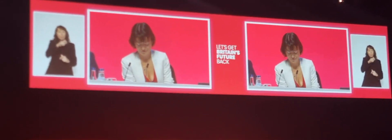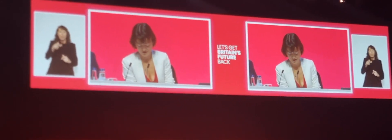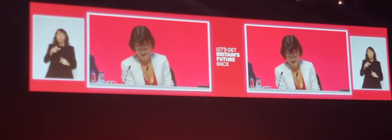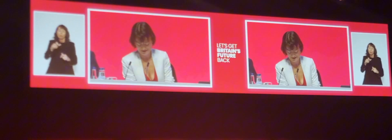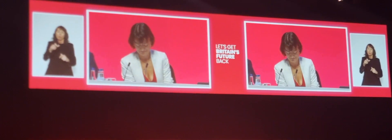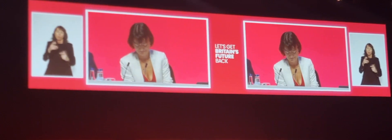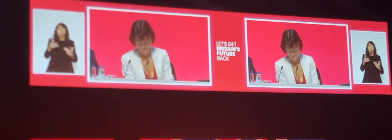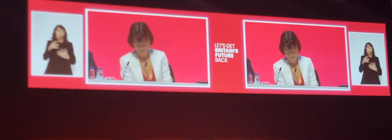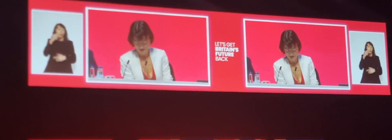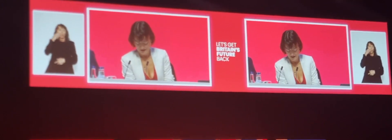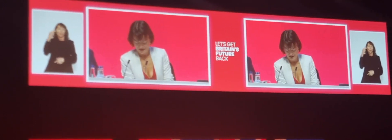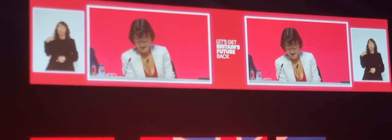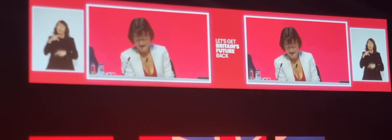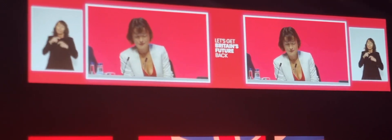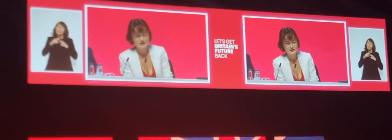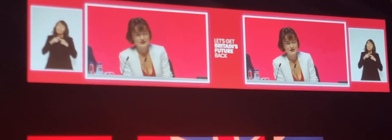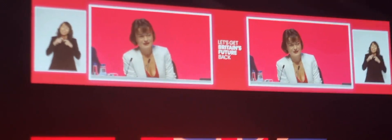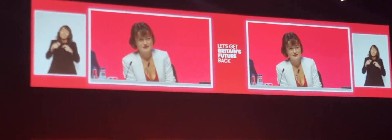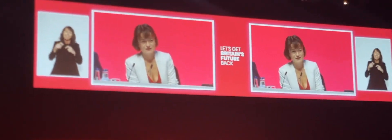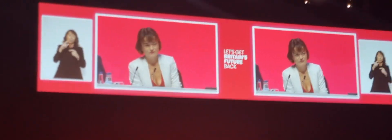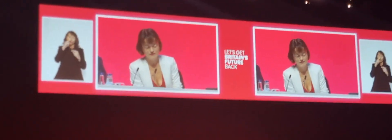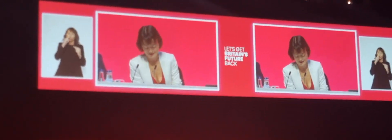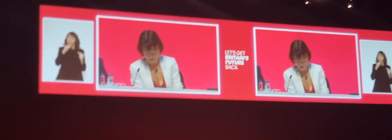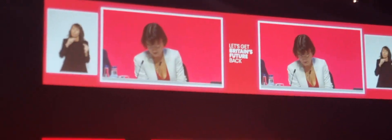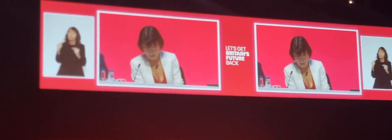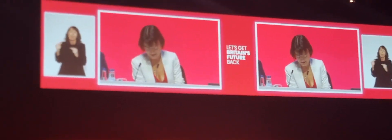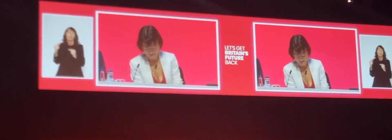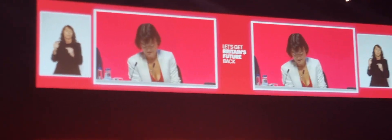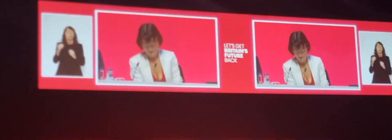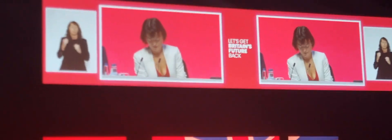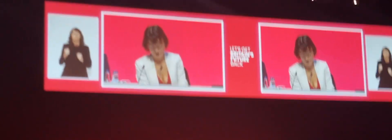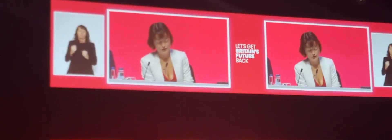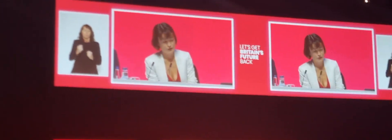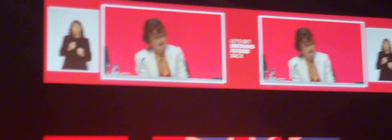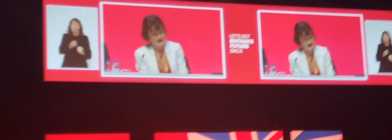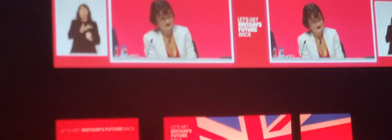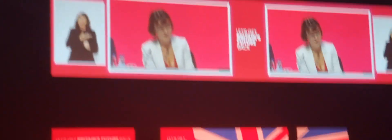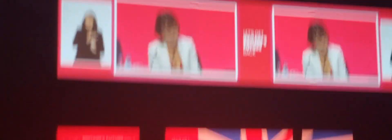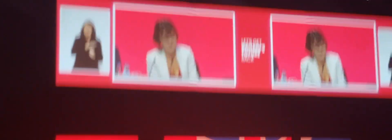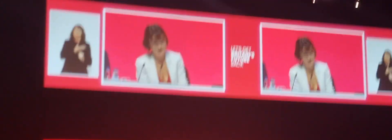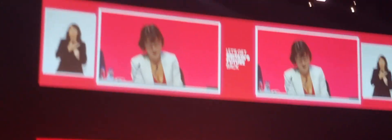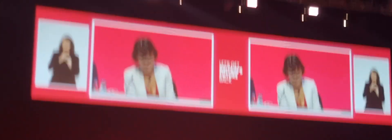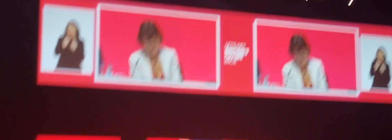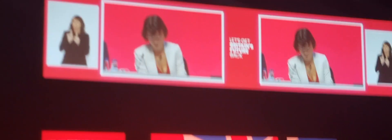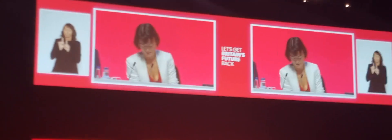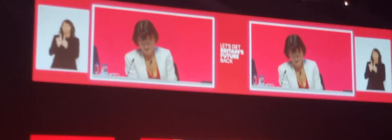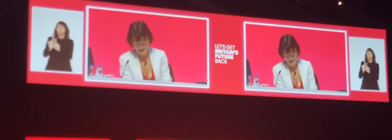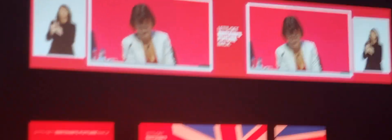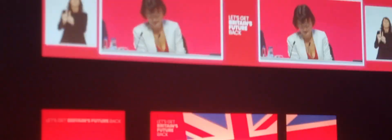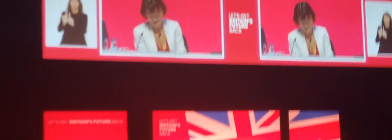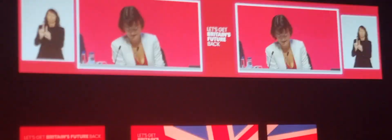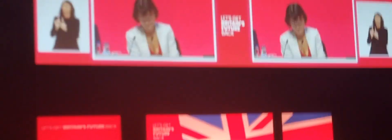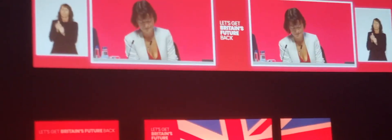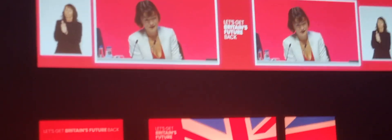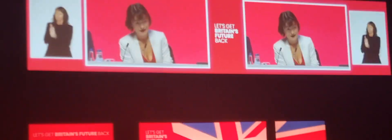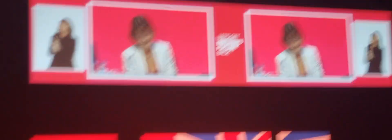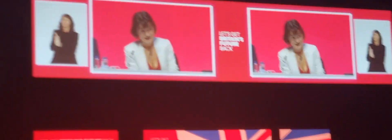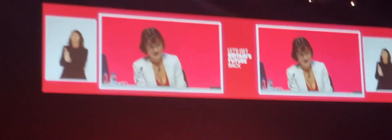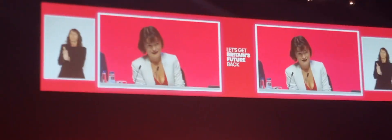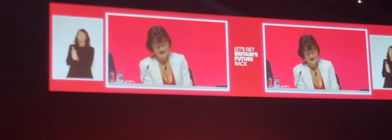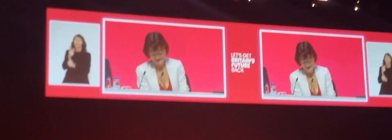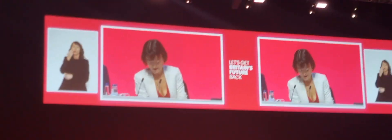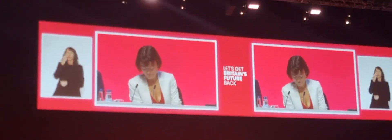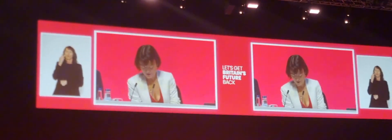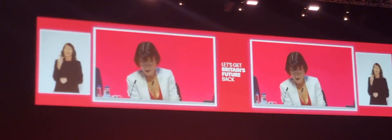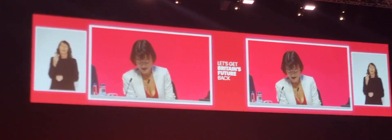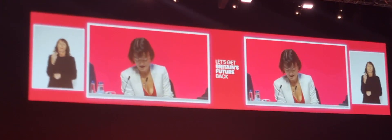to fight. Labour stands resolutely with Ukraine and our NATO allies.